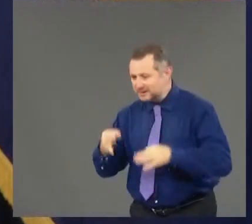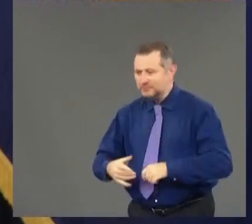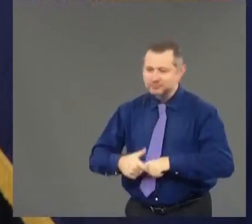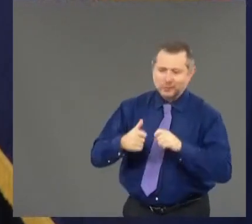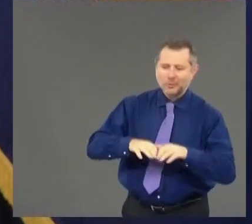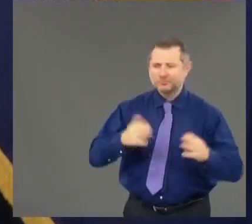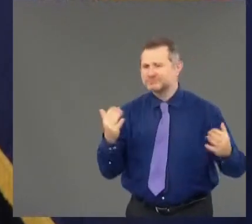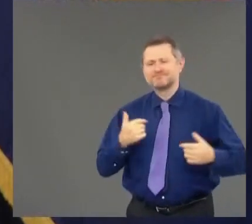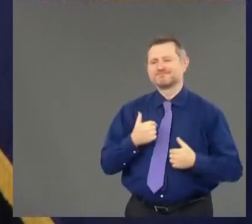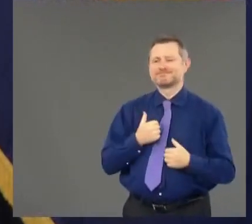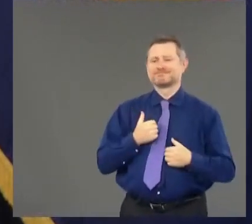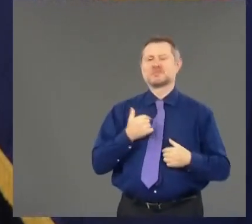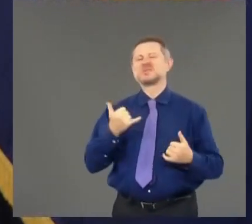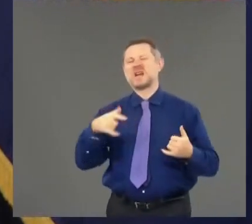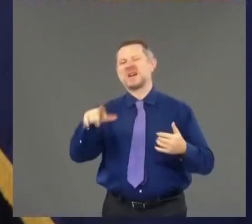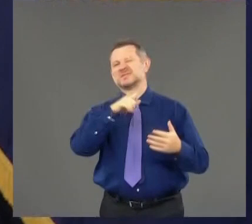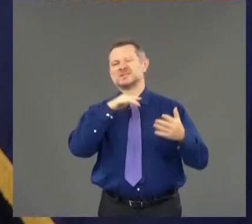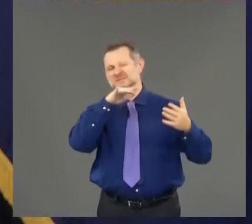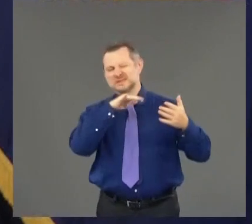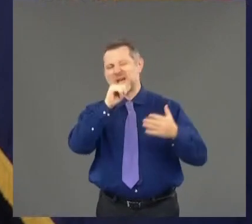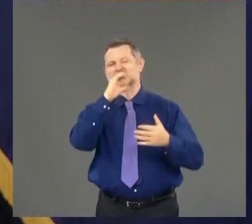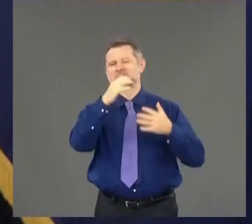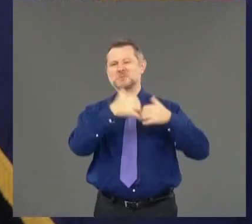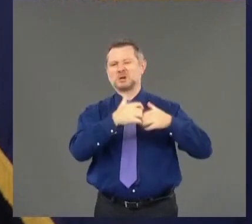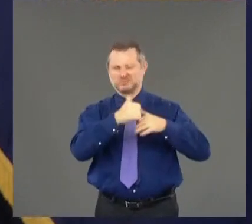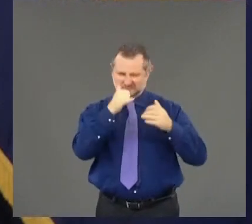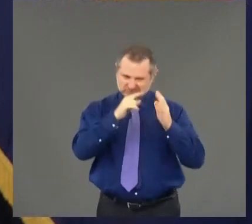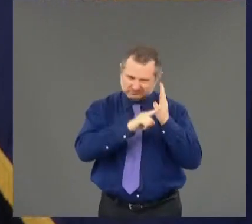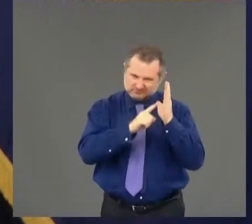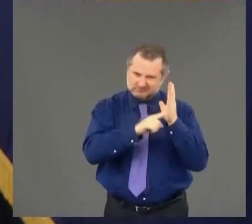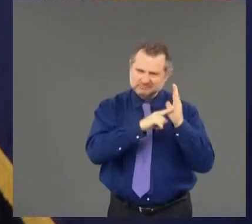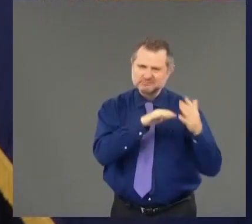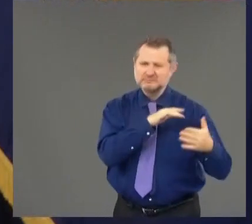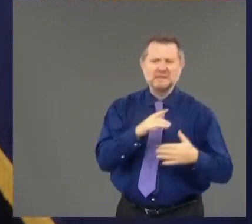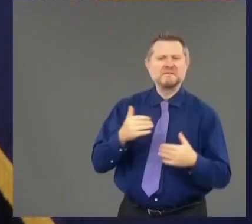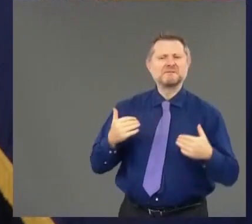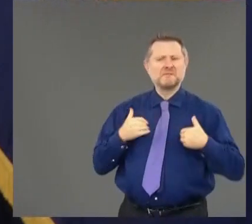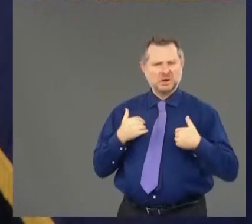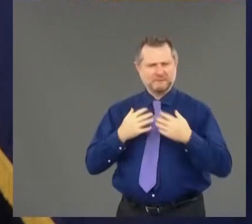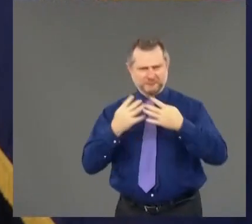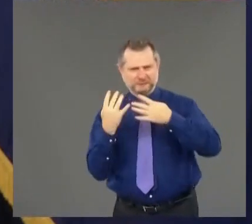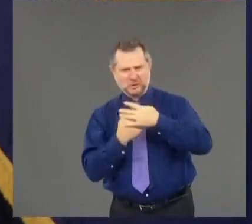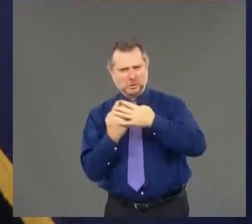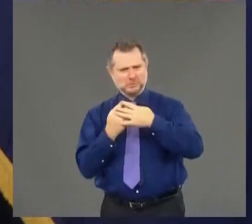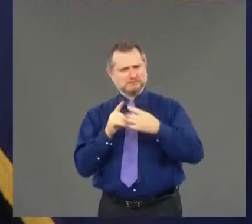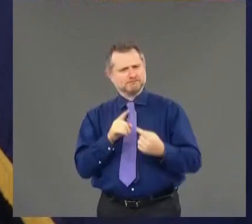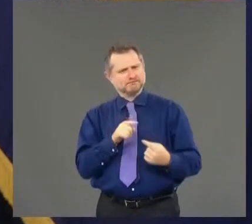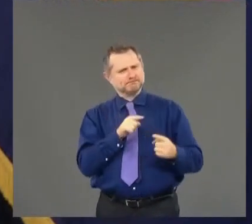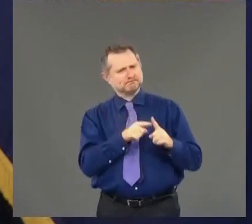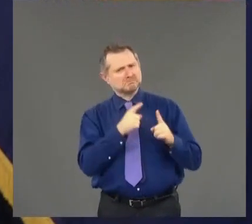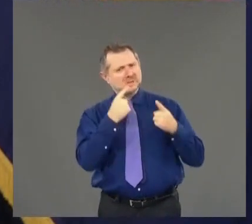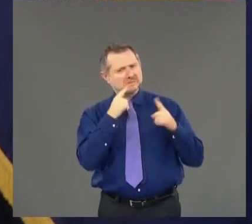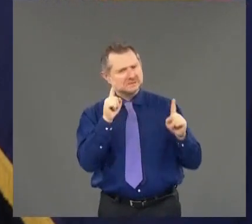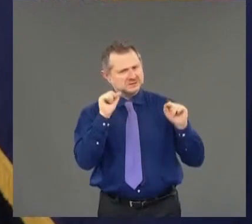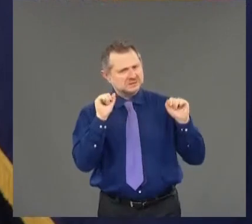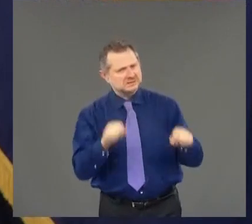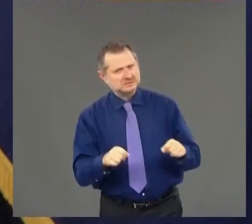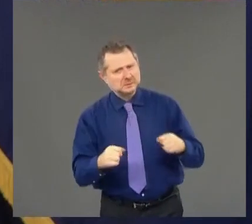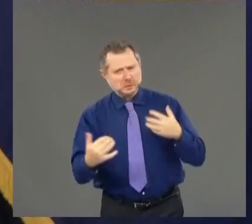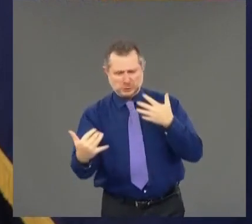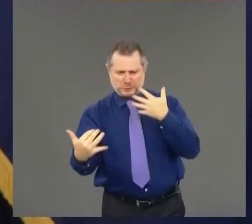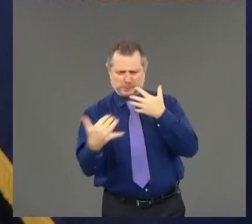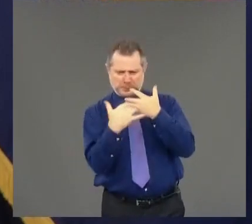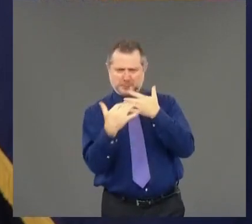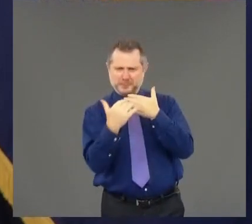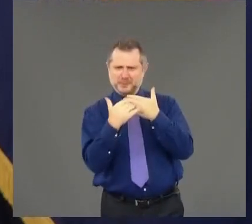air conditioners, and they have filters that are effective at filtering out the COVID virus,